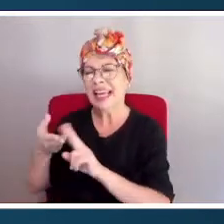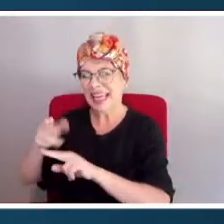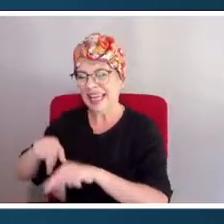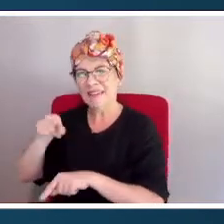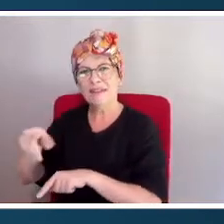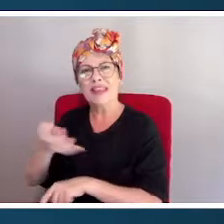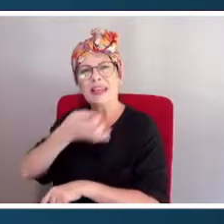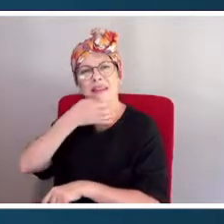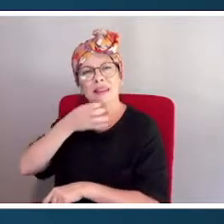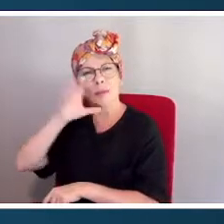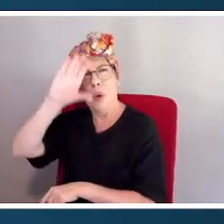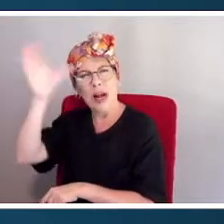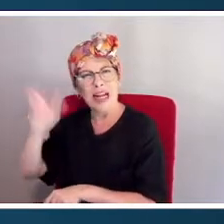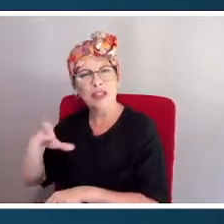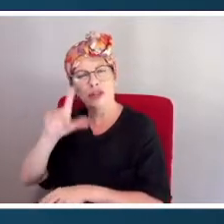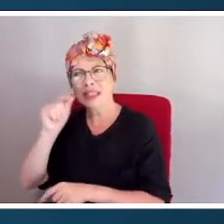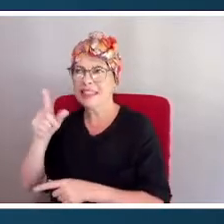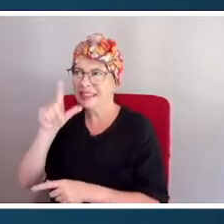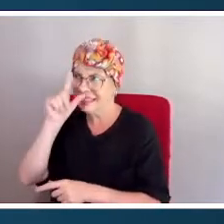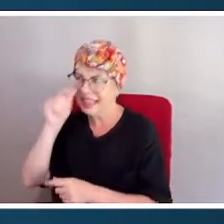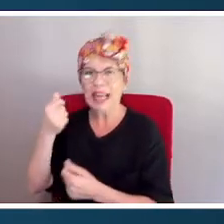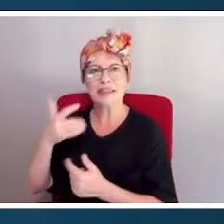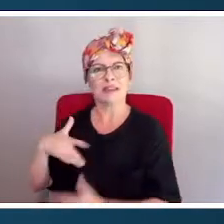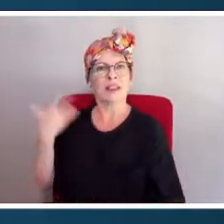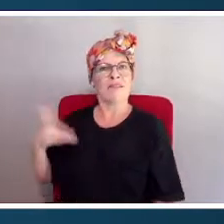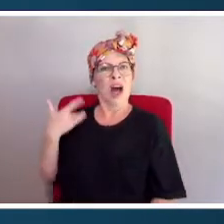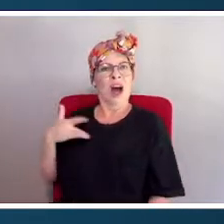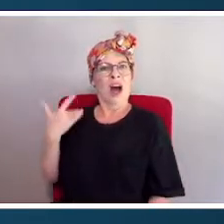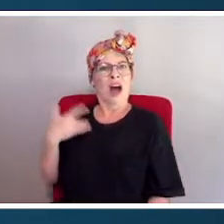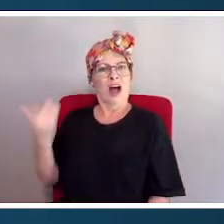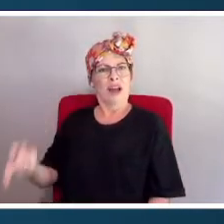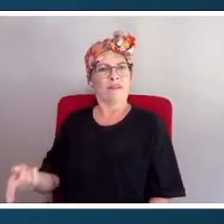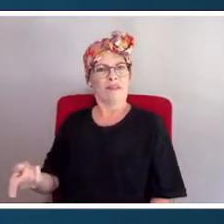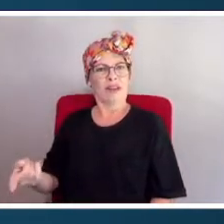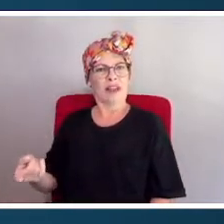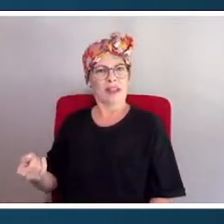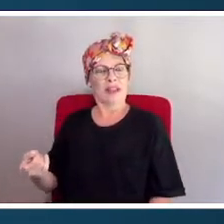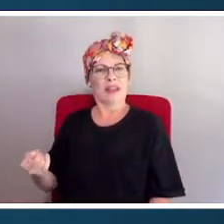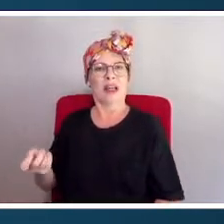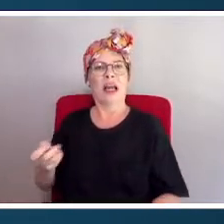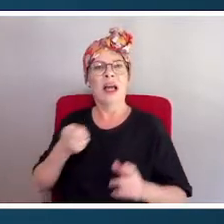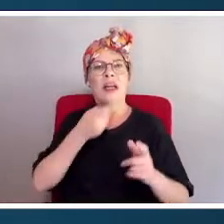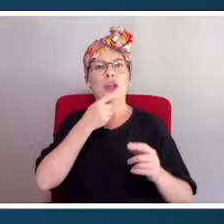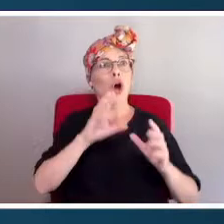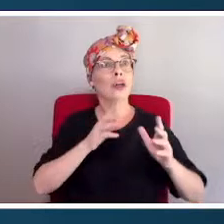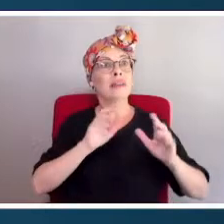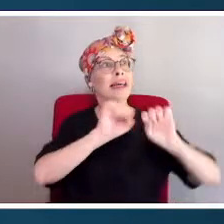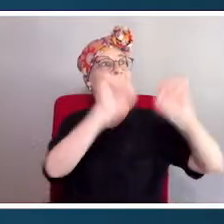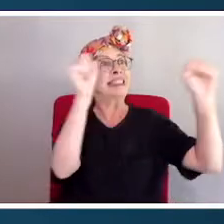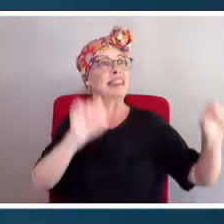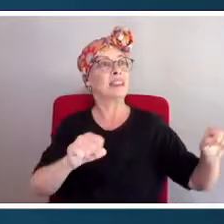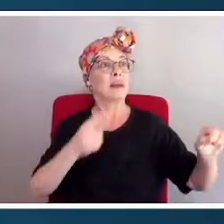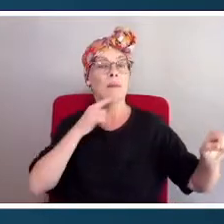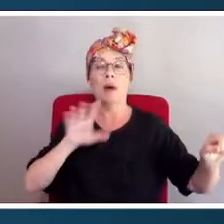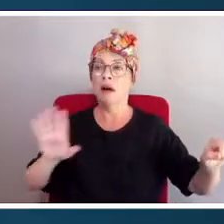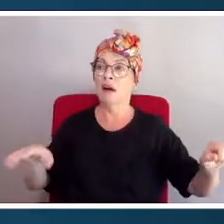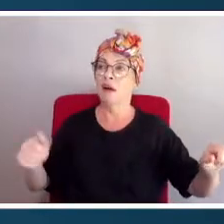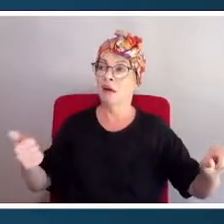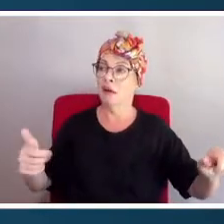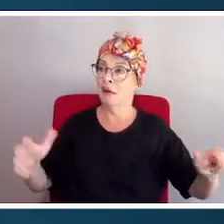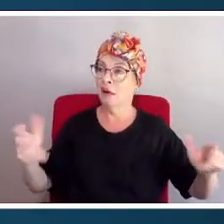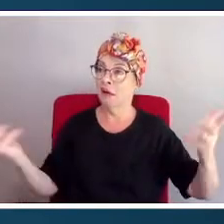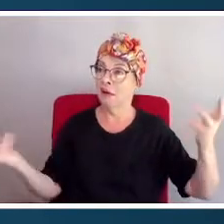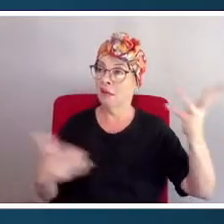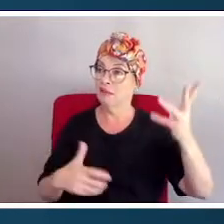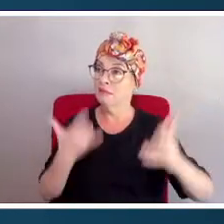chance. It does not need tinkering on the edges. And I hope, and we